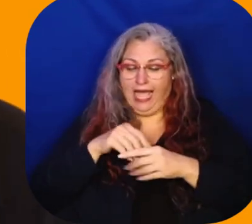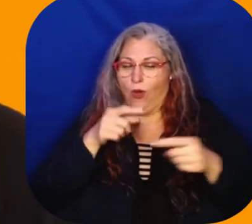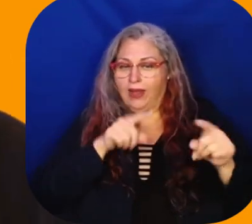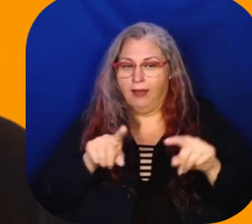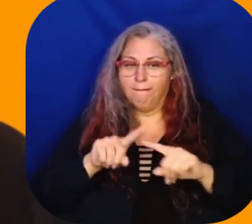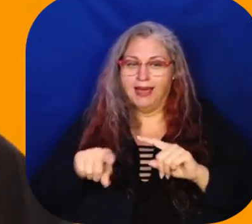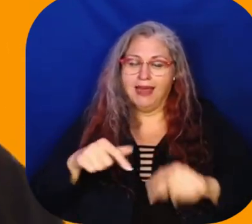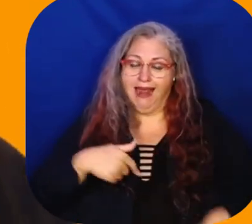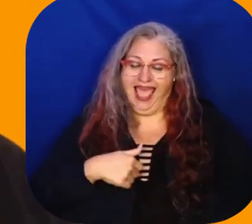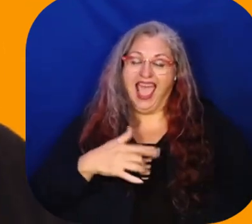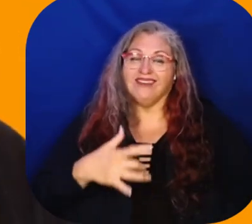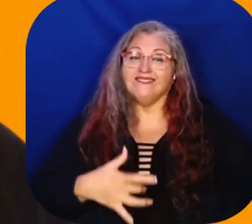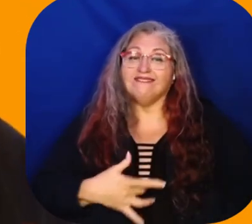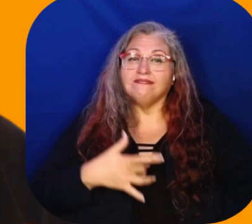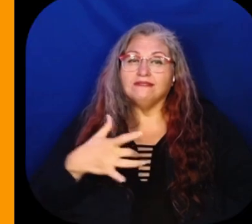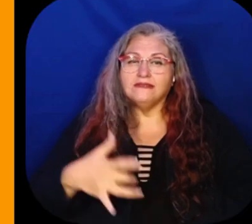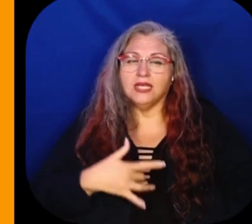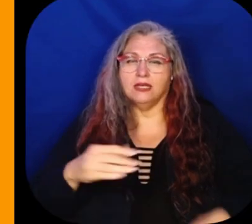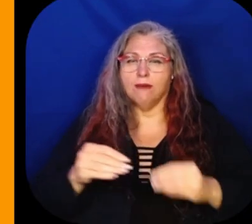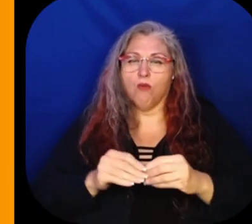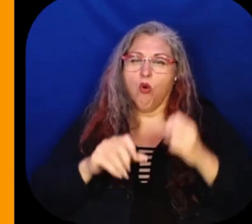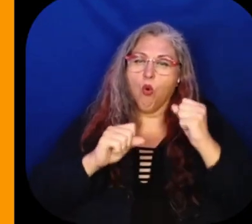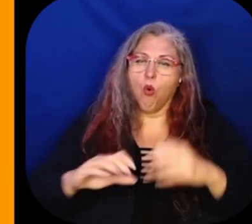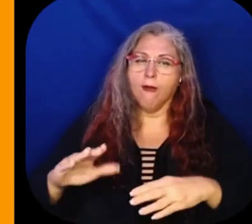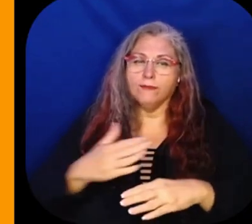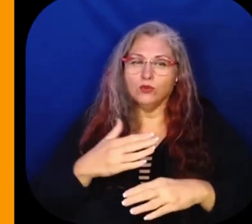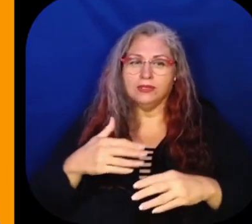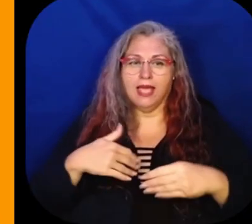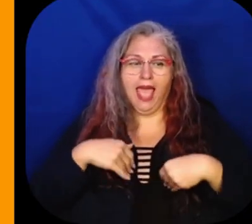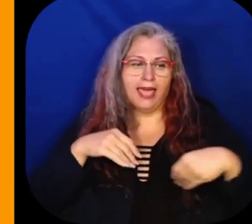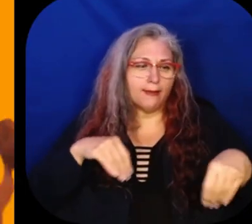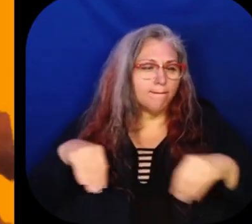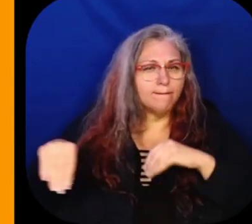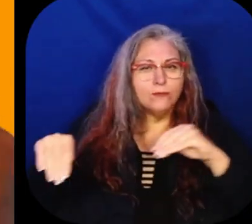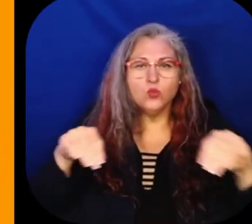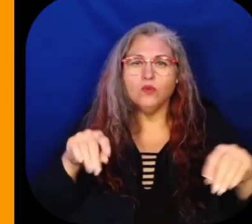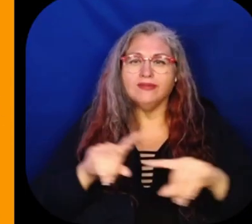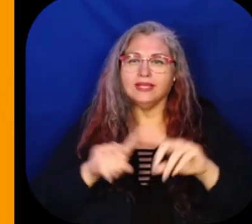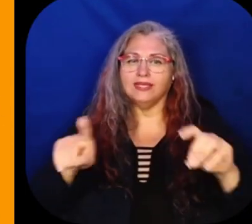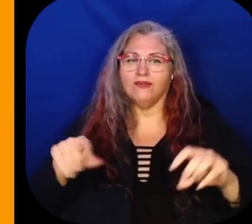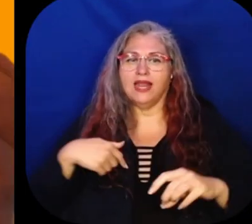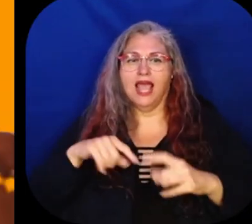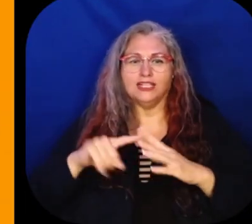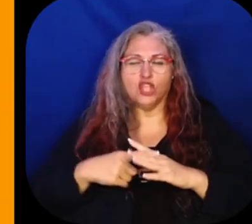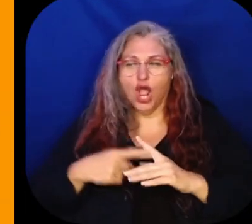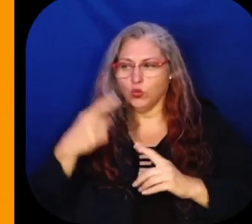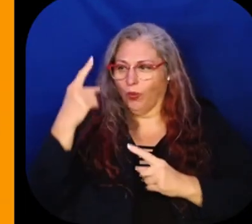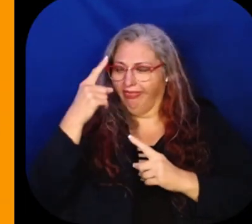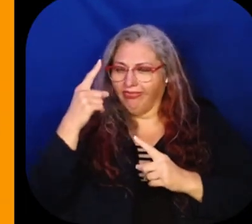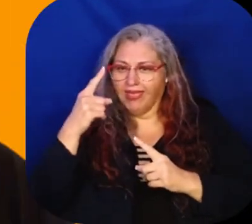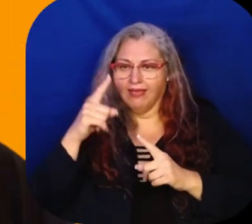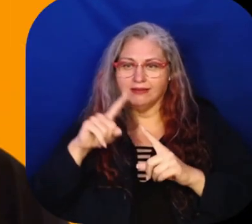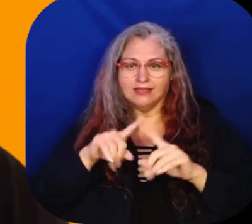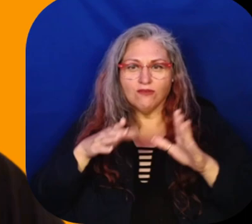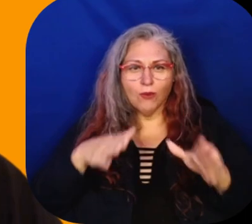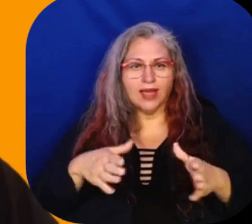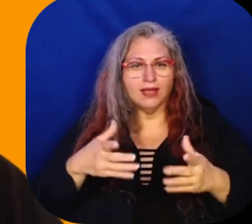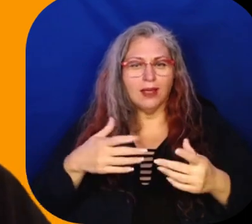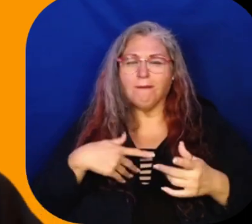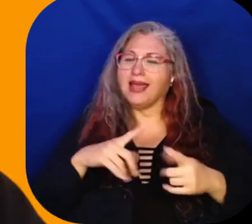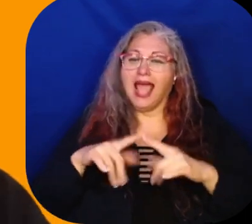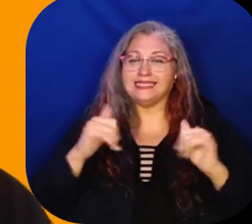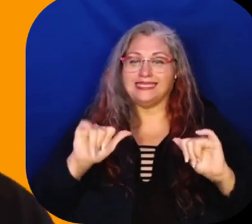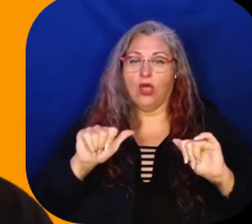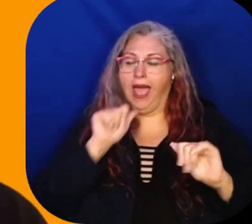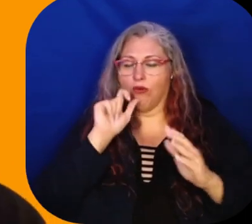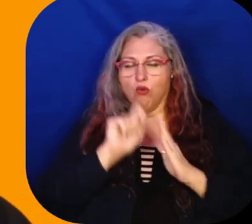more musical. Like, I move different, kind of, and like I start thinking that way, you know. Like, I still don't write poems and think